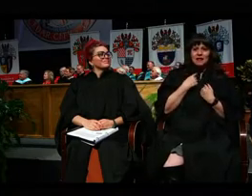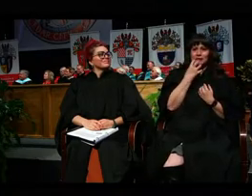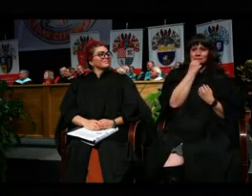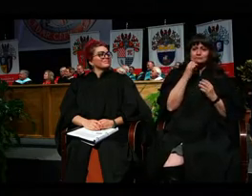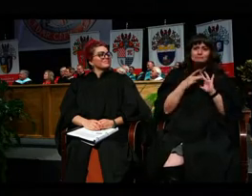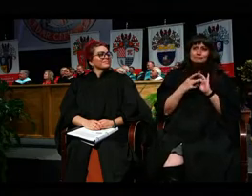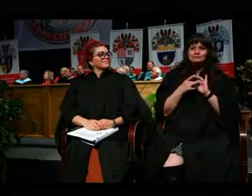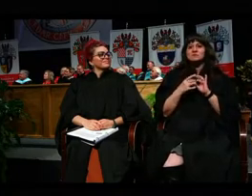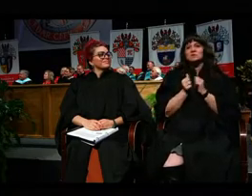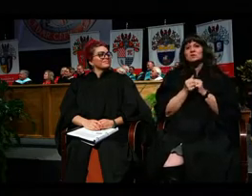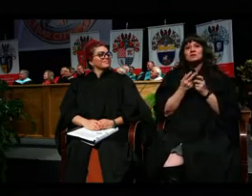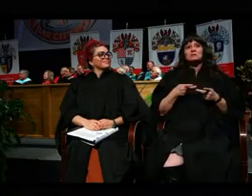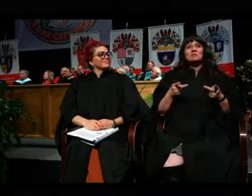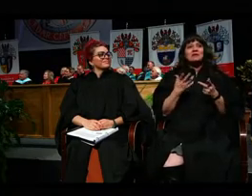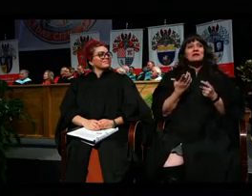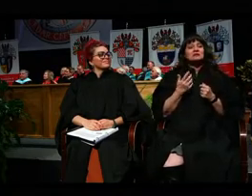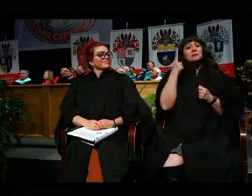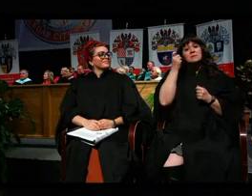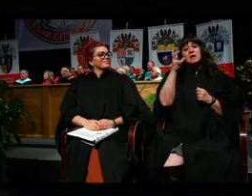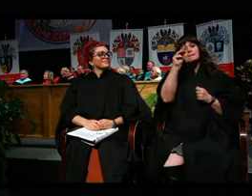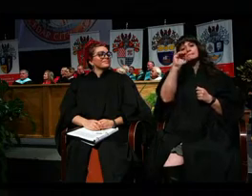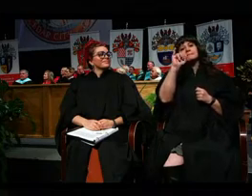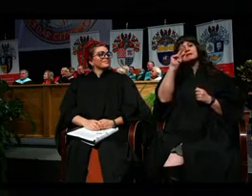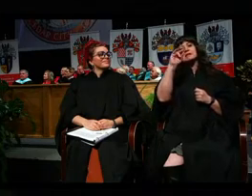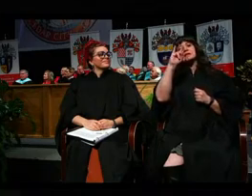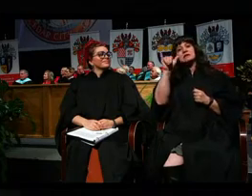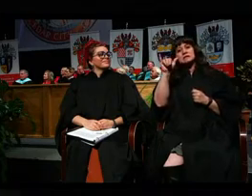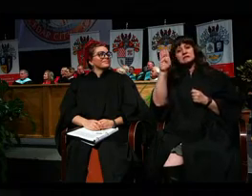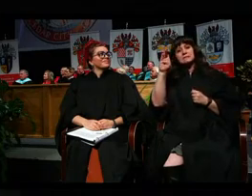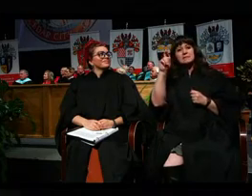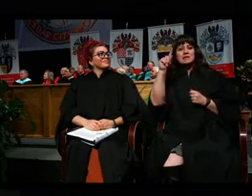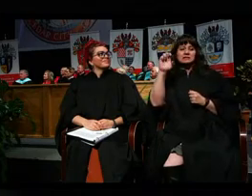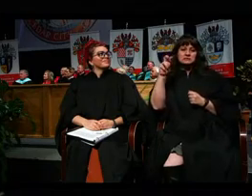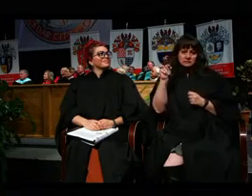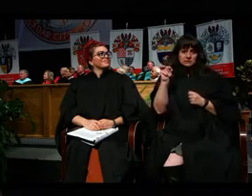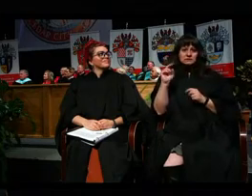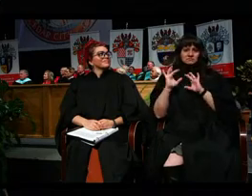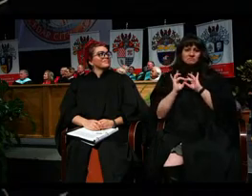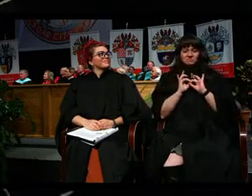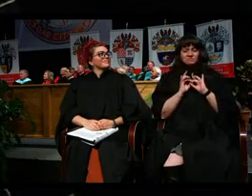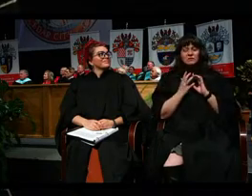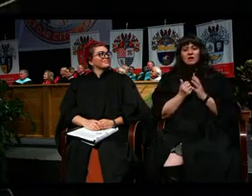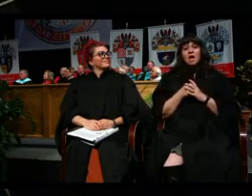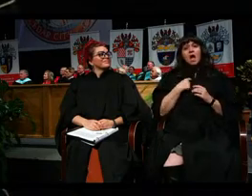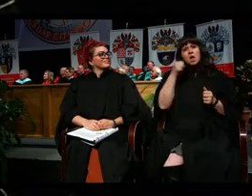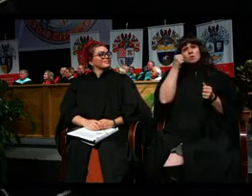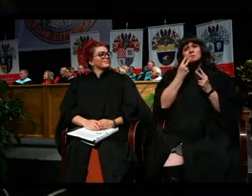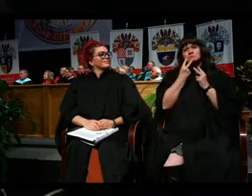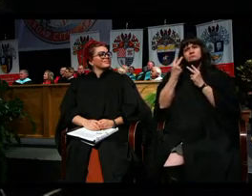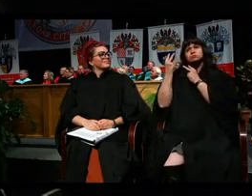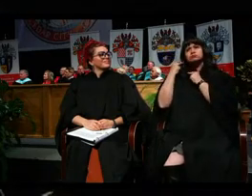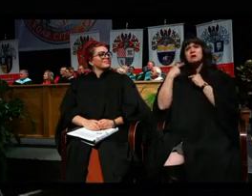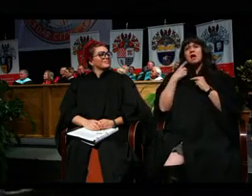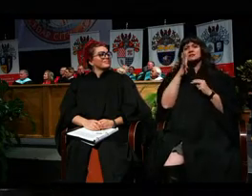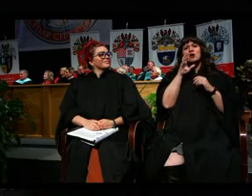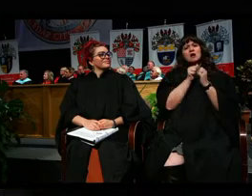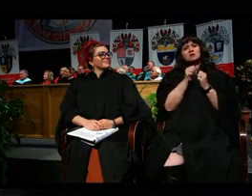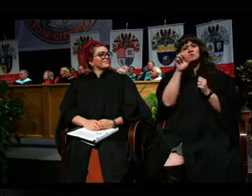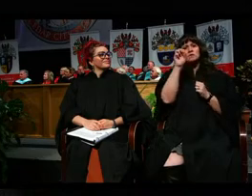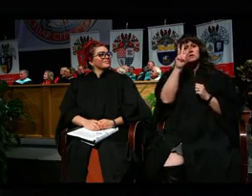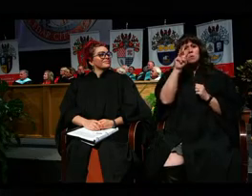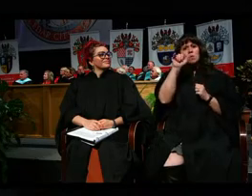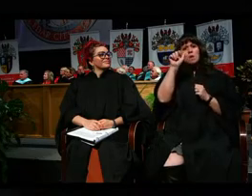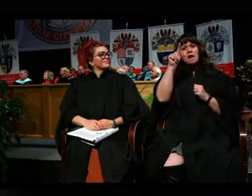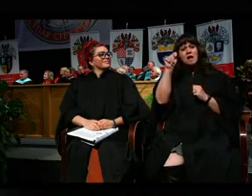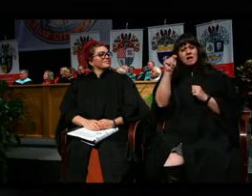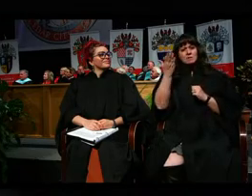place, and it is because of Mindy Benson. Now, I remember talking to your former president, Scott Wyatt, once when he was the